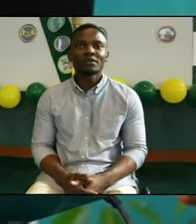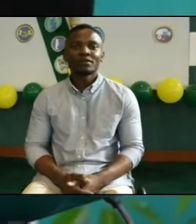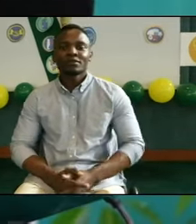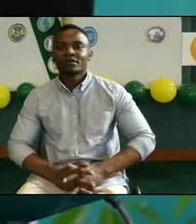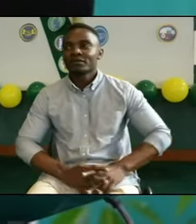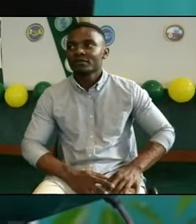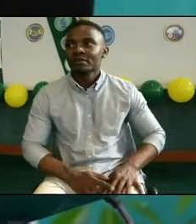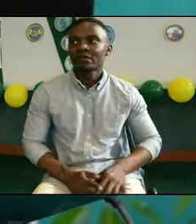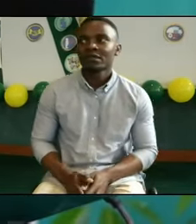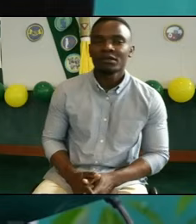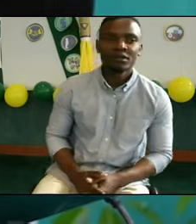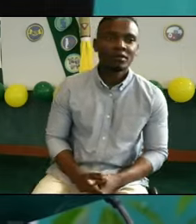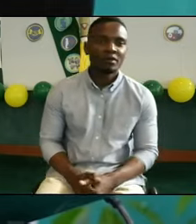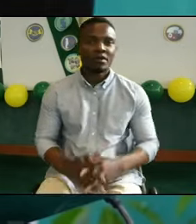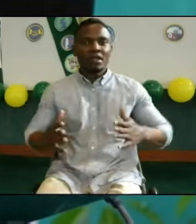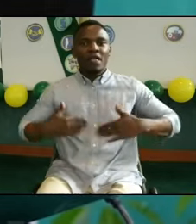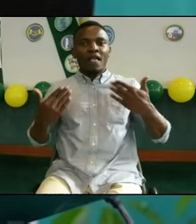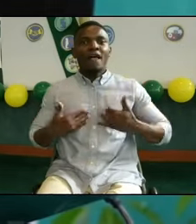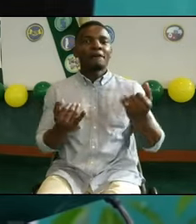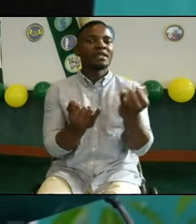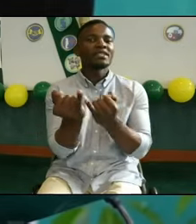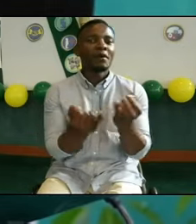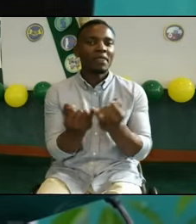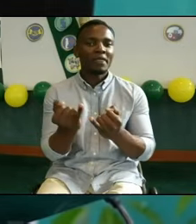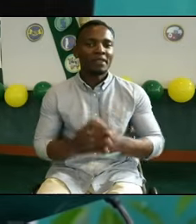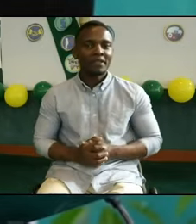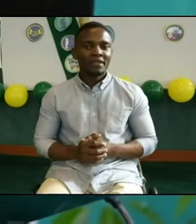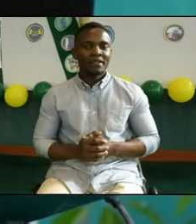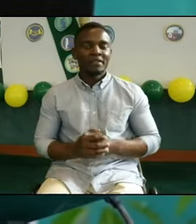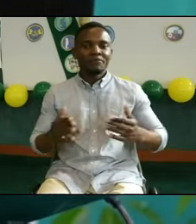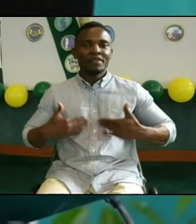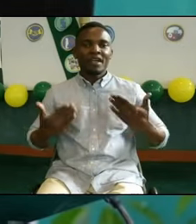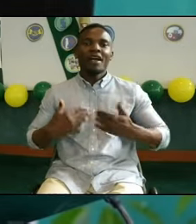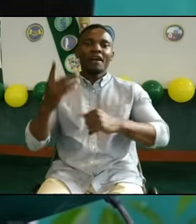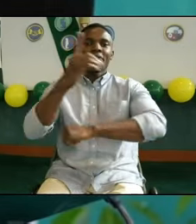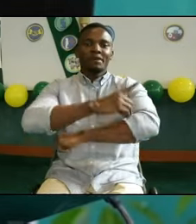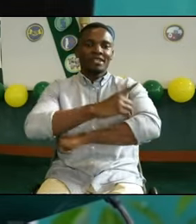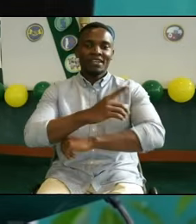Great. Happy Sabbath. Happy day.